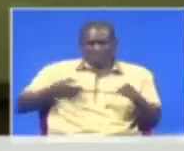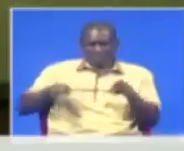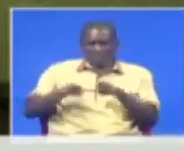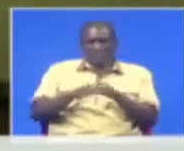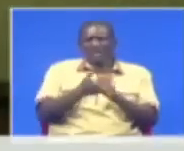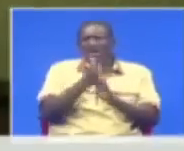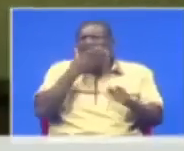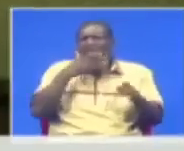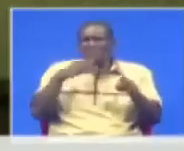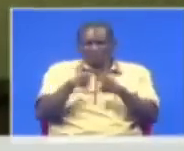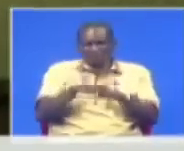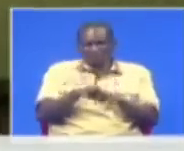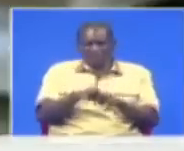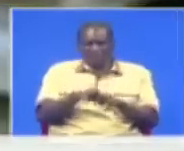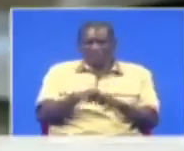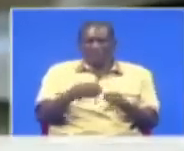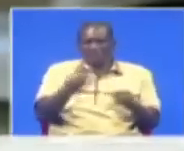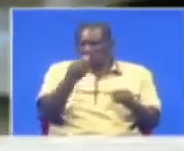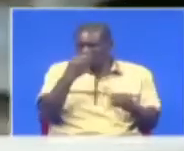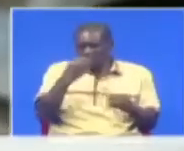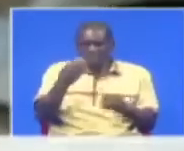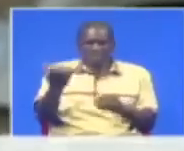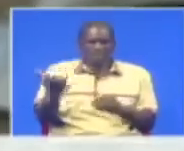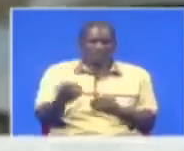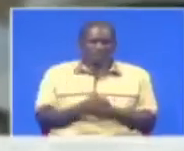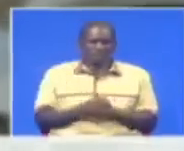their house help, were still having their dinner.